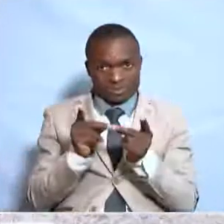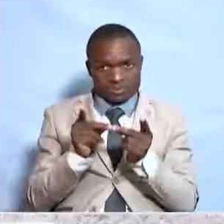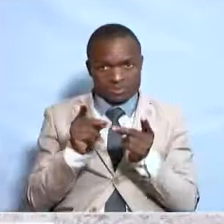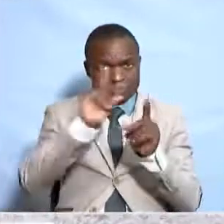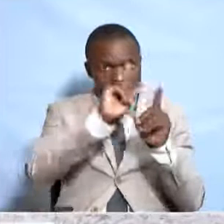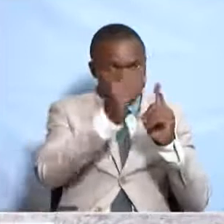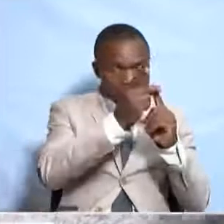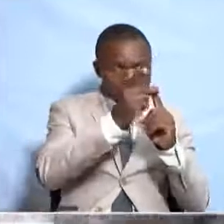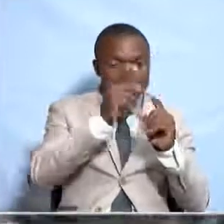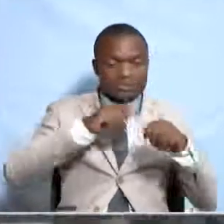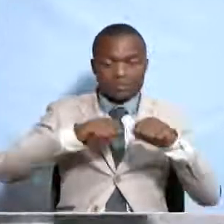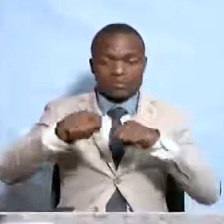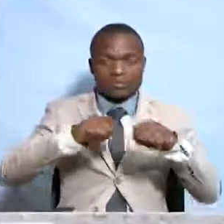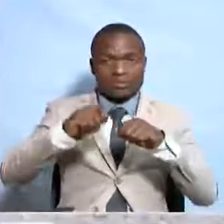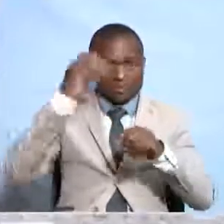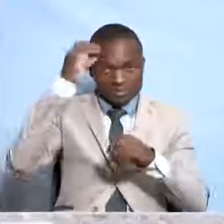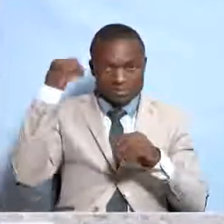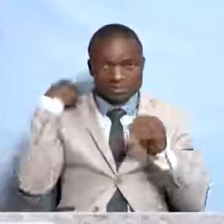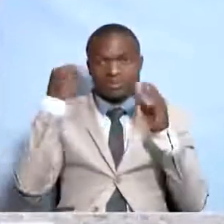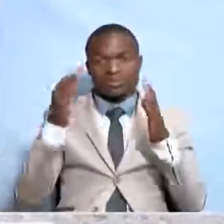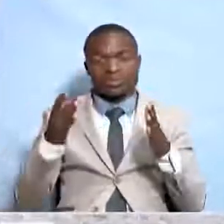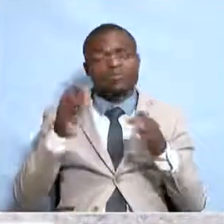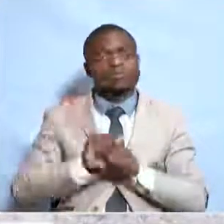Administrative Officer. Secondly,